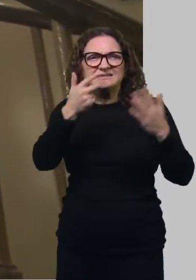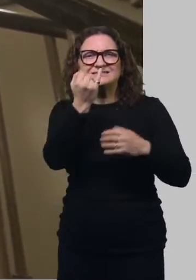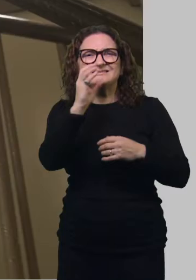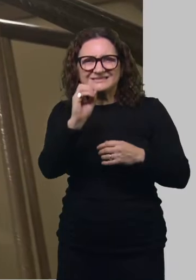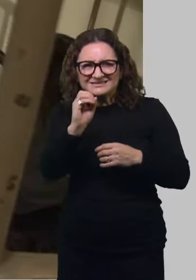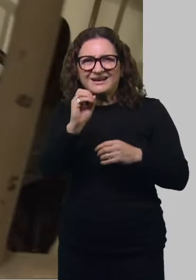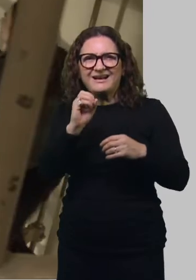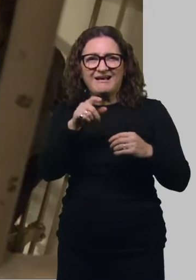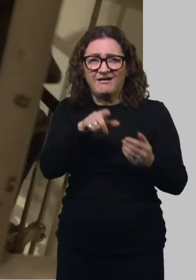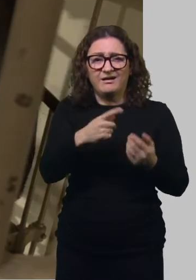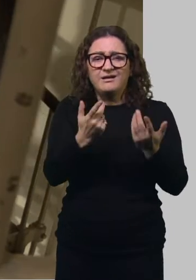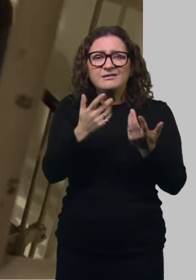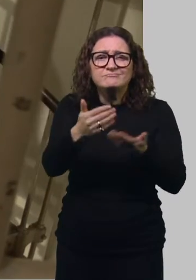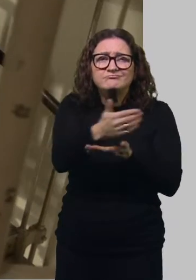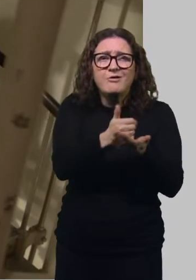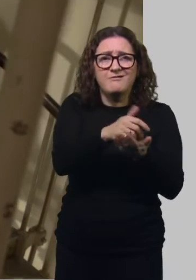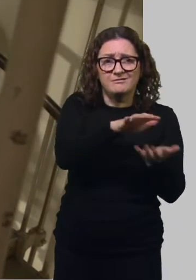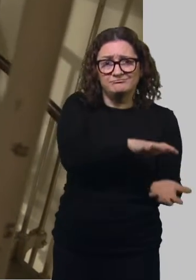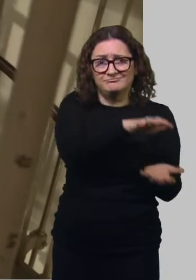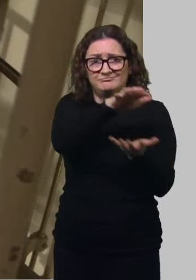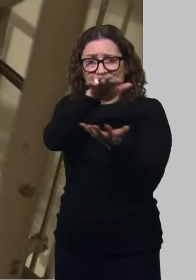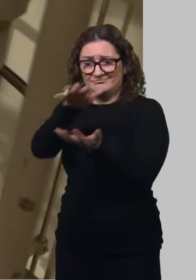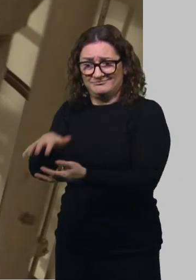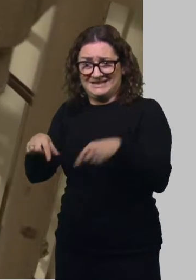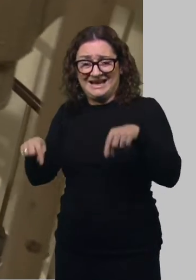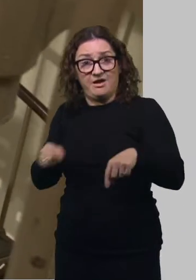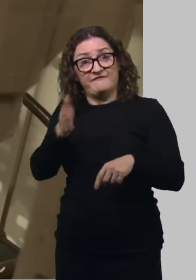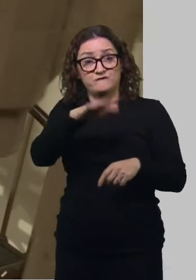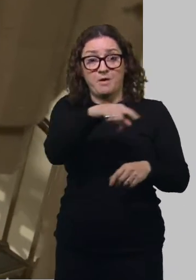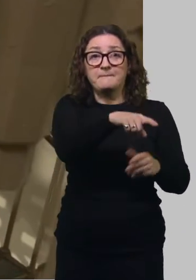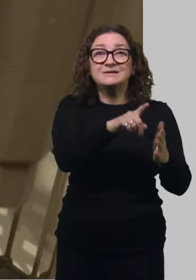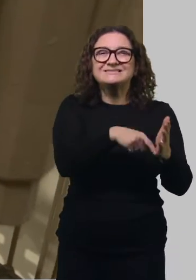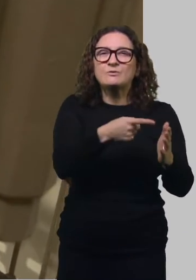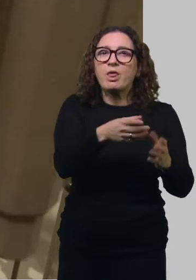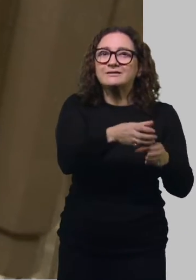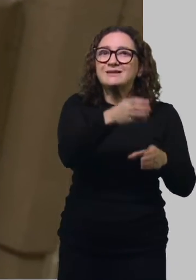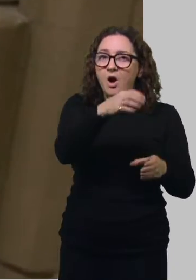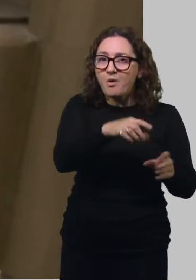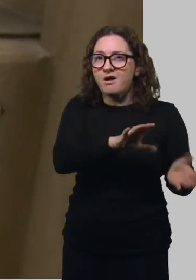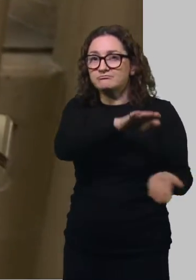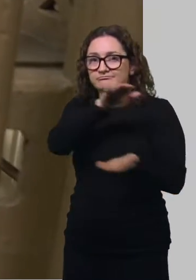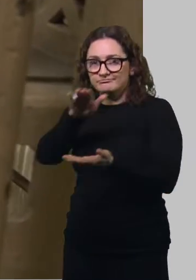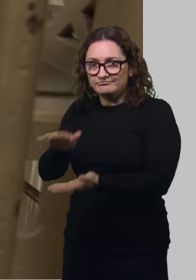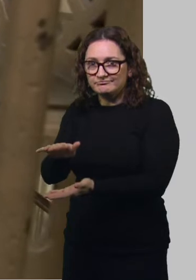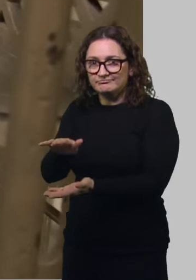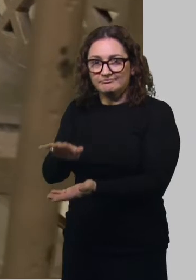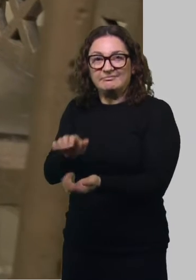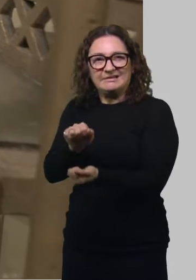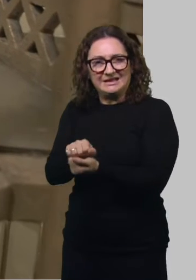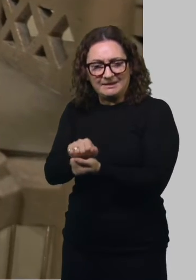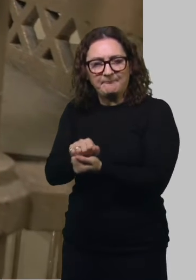into the Victoria Tower. The House of Commons started to send their own archives after they started to build up again after the